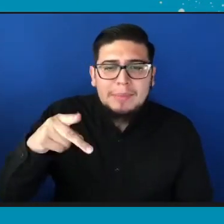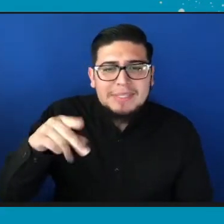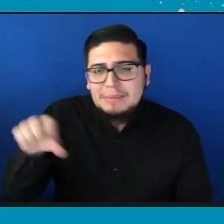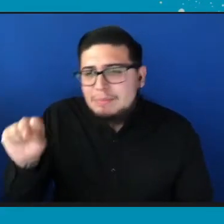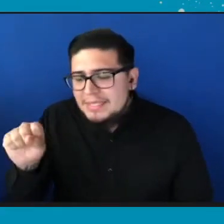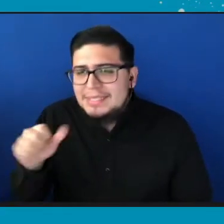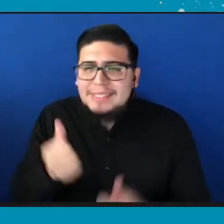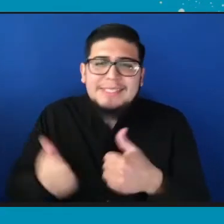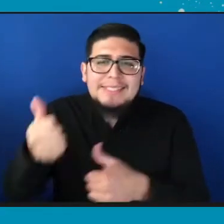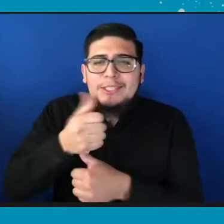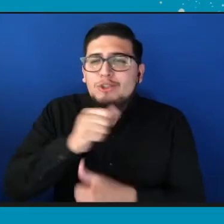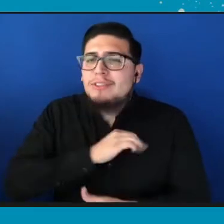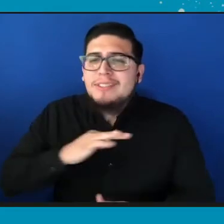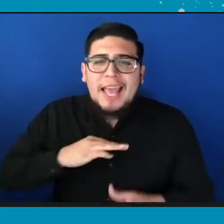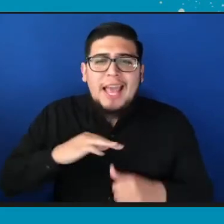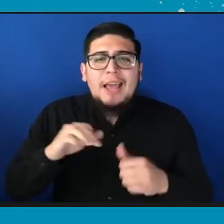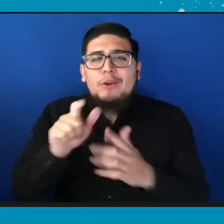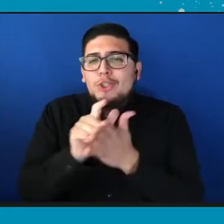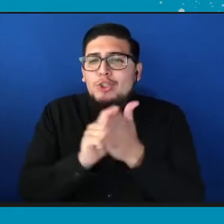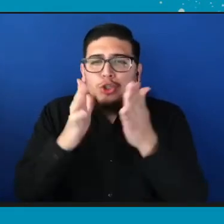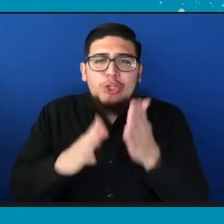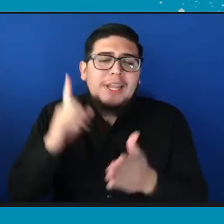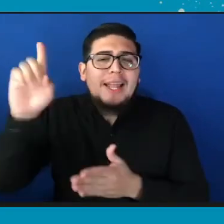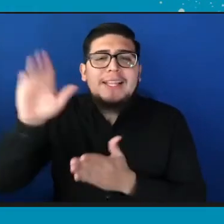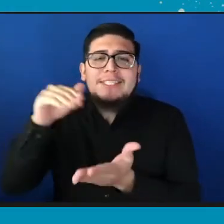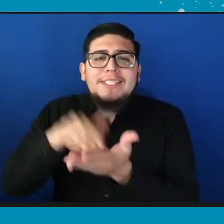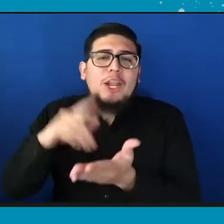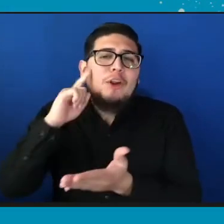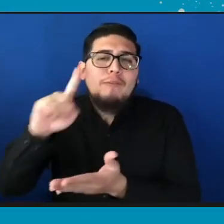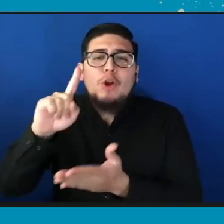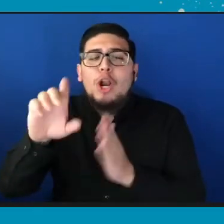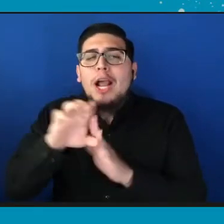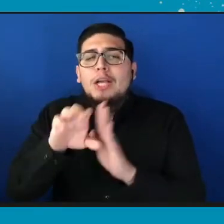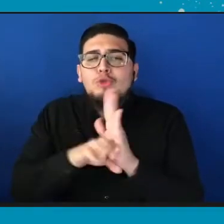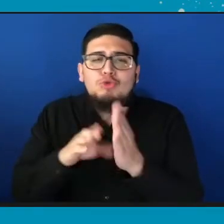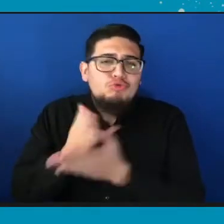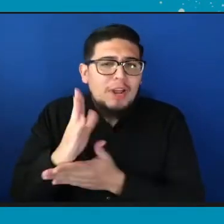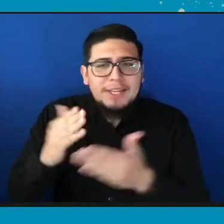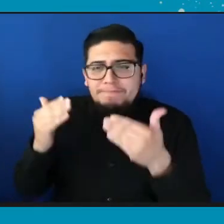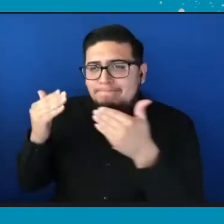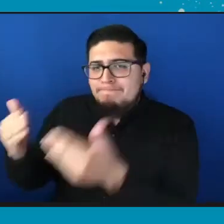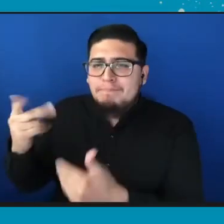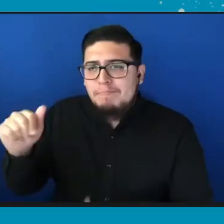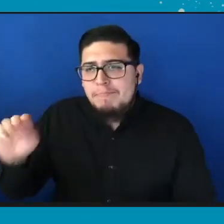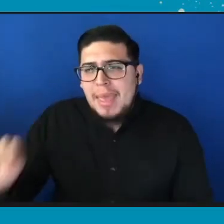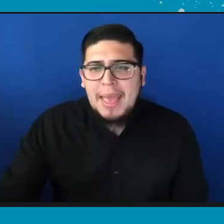attorney at the Center for Constitutional Rights. Take it away, Pam.